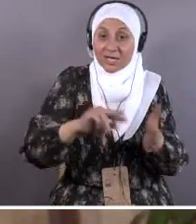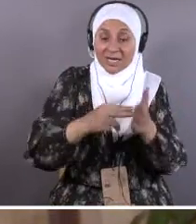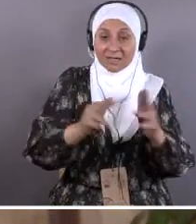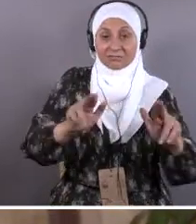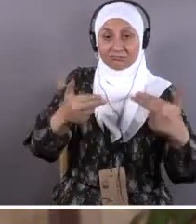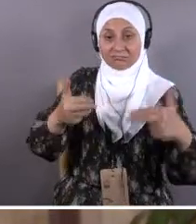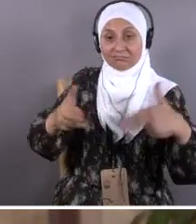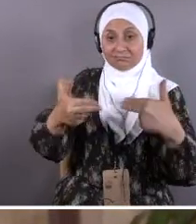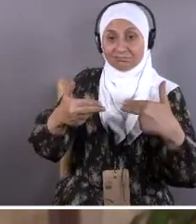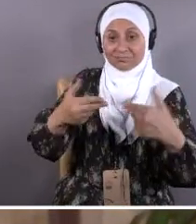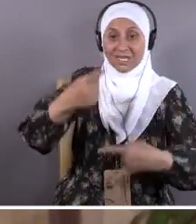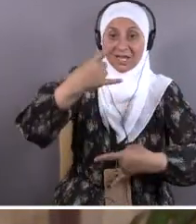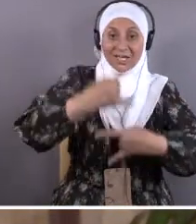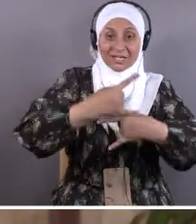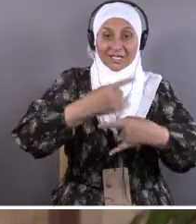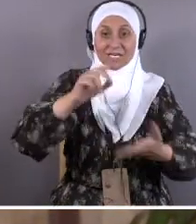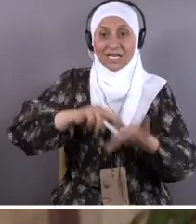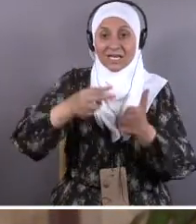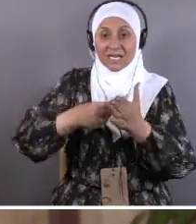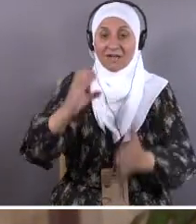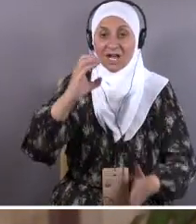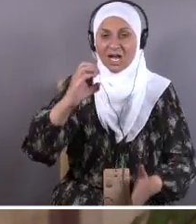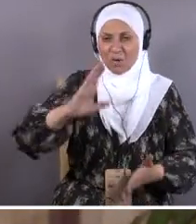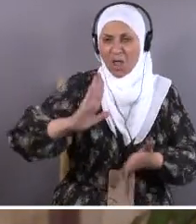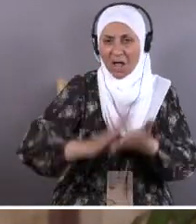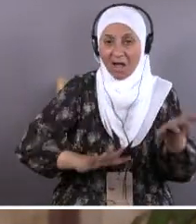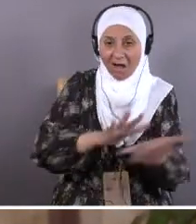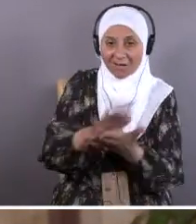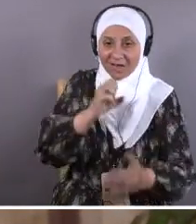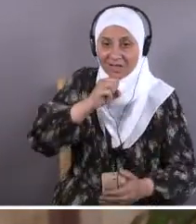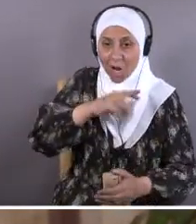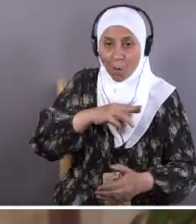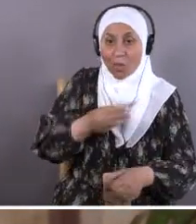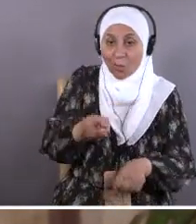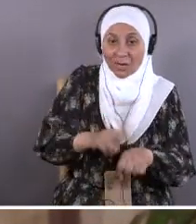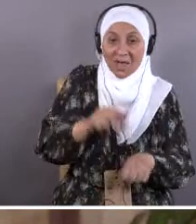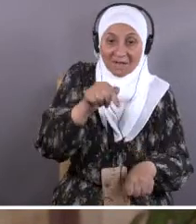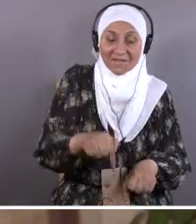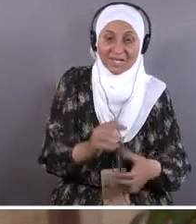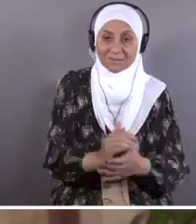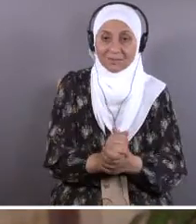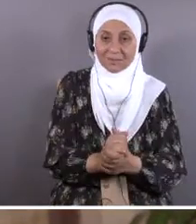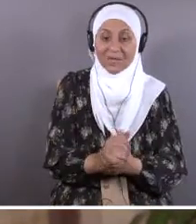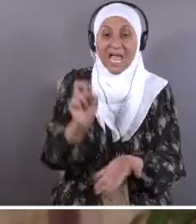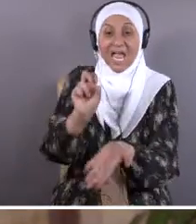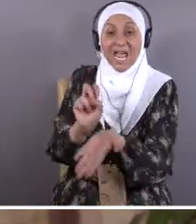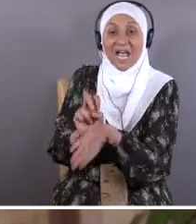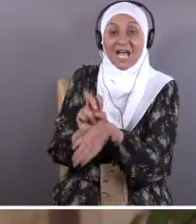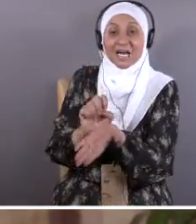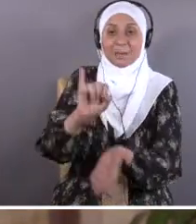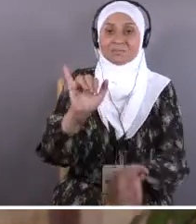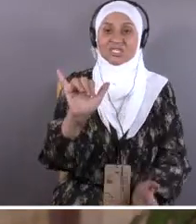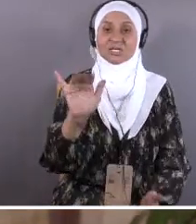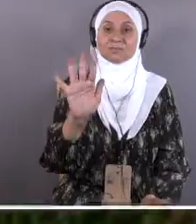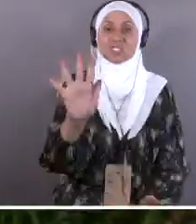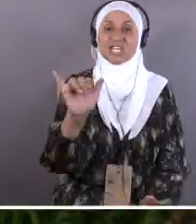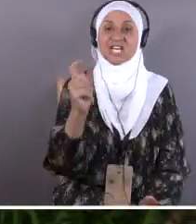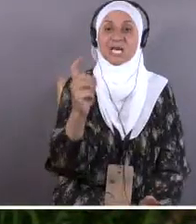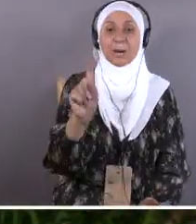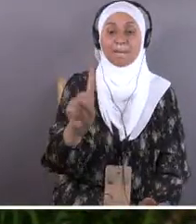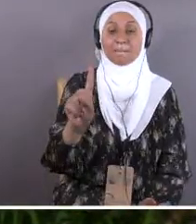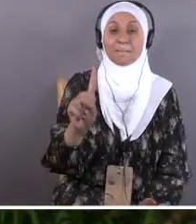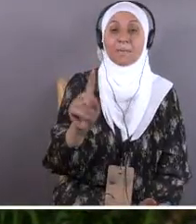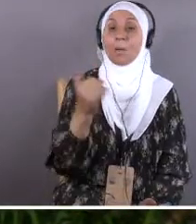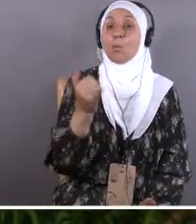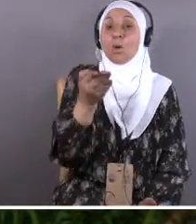neutral and took place here in Misharraf, one of the first sustainable precincts in the world.